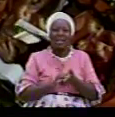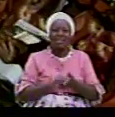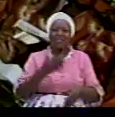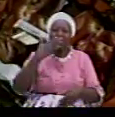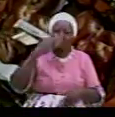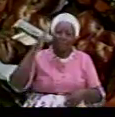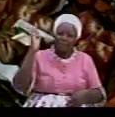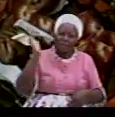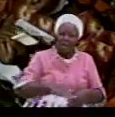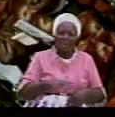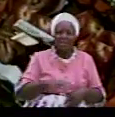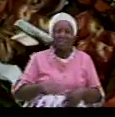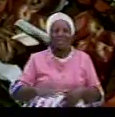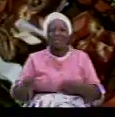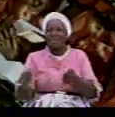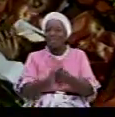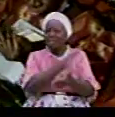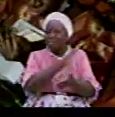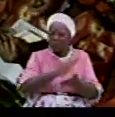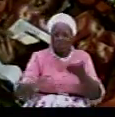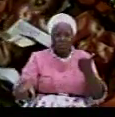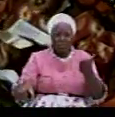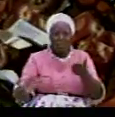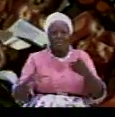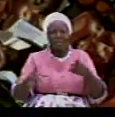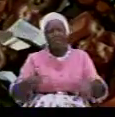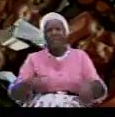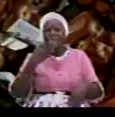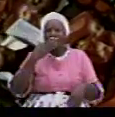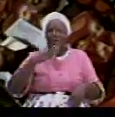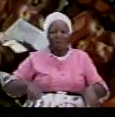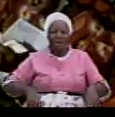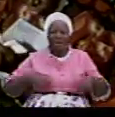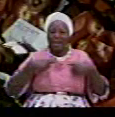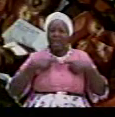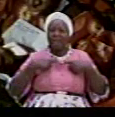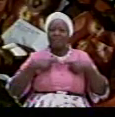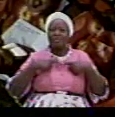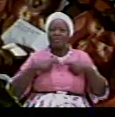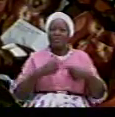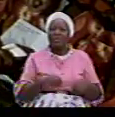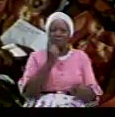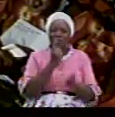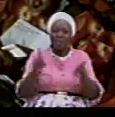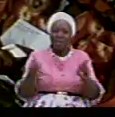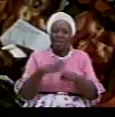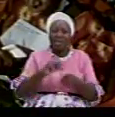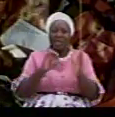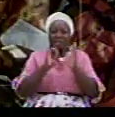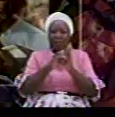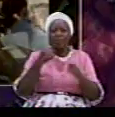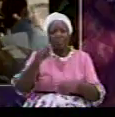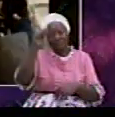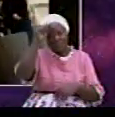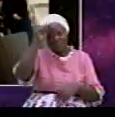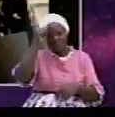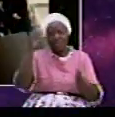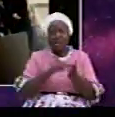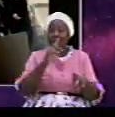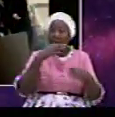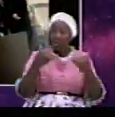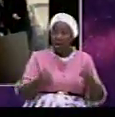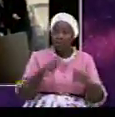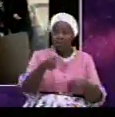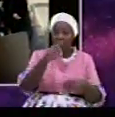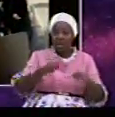destroyed, defiled, corrupted by the example of Adam. Now we can have the key and we